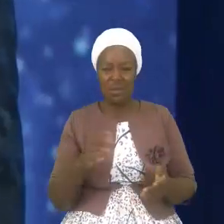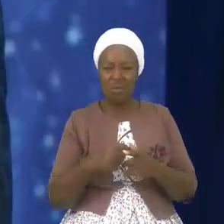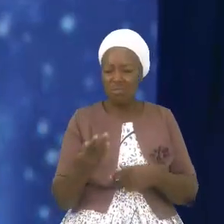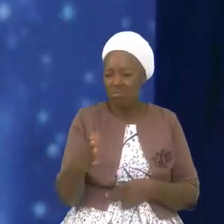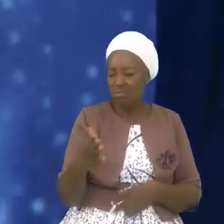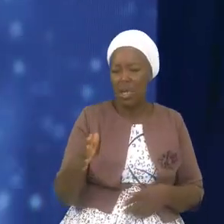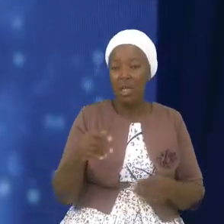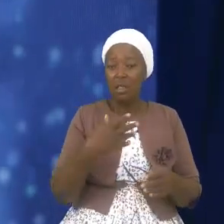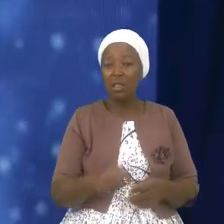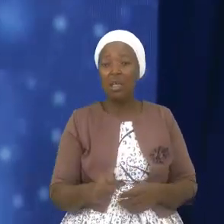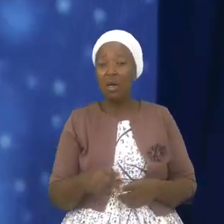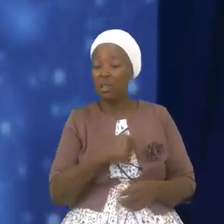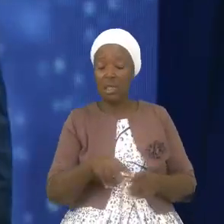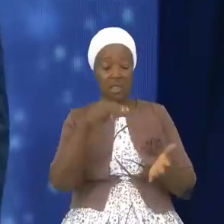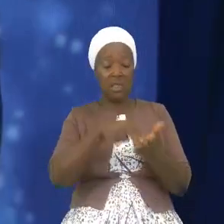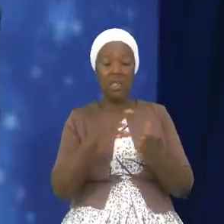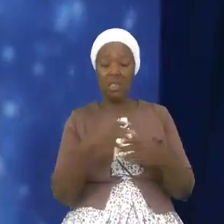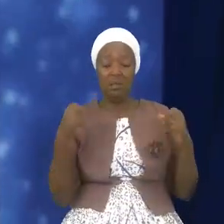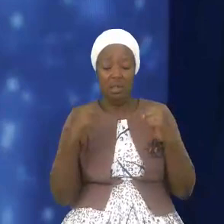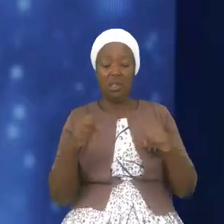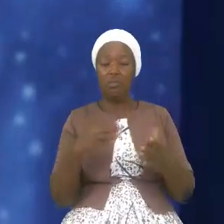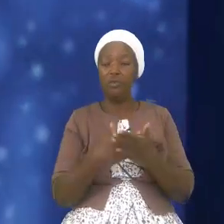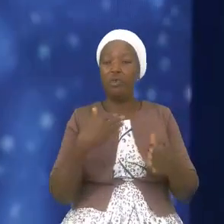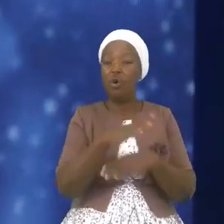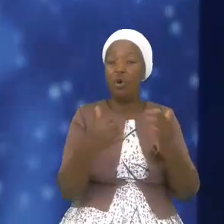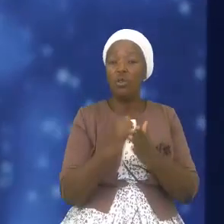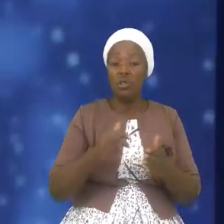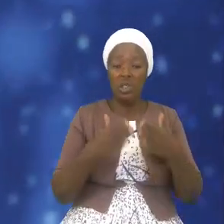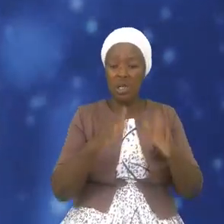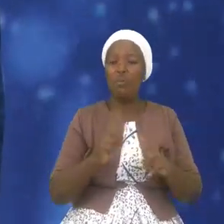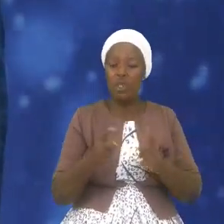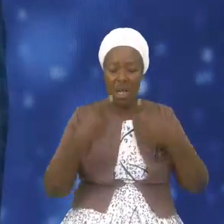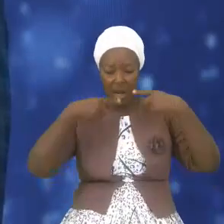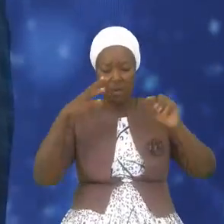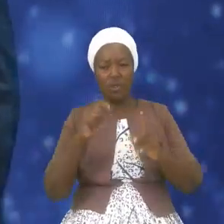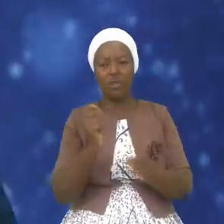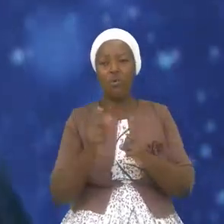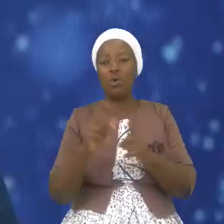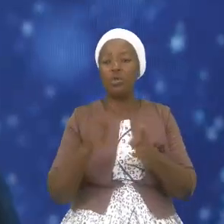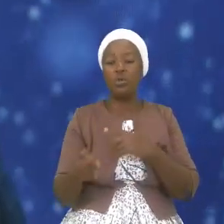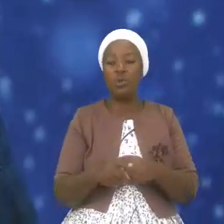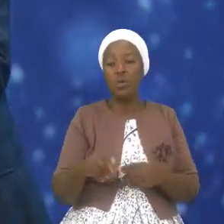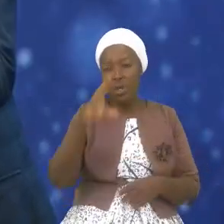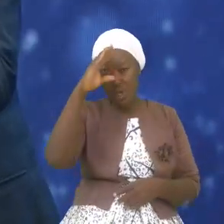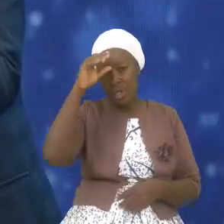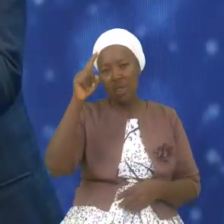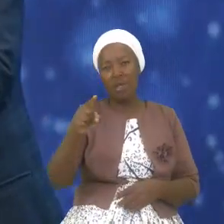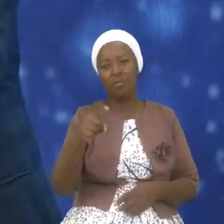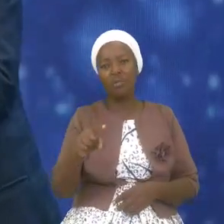he declared the word unto him. Irresistible forthrightness of an